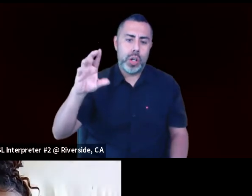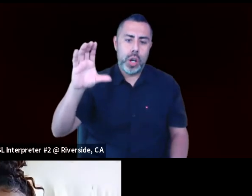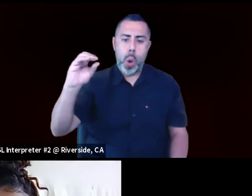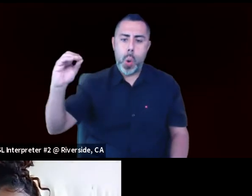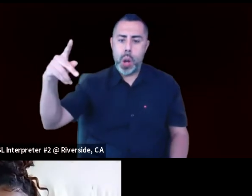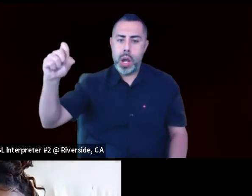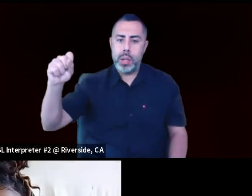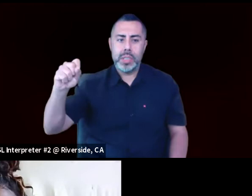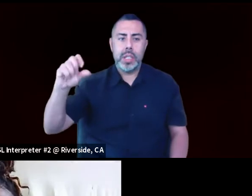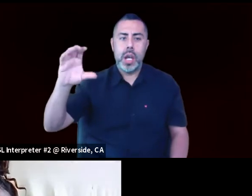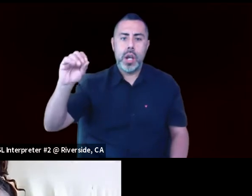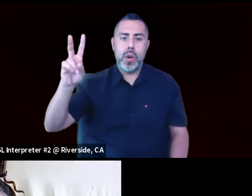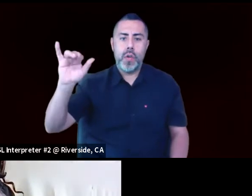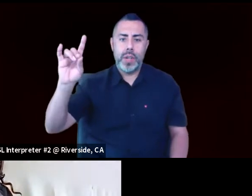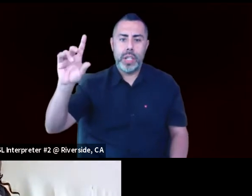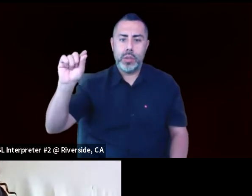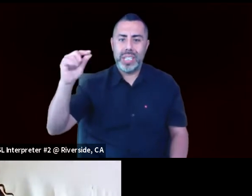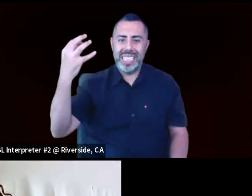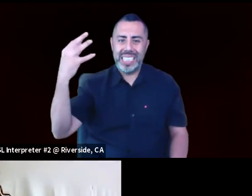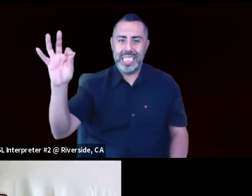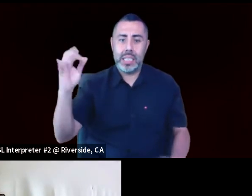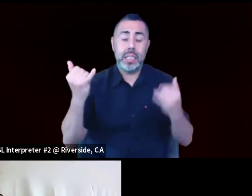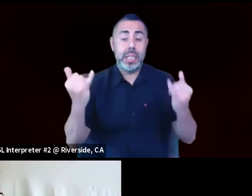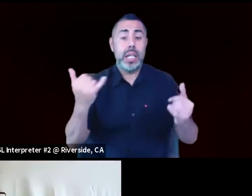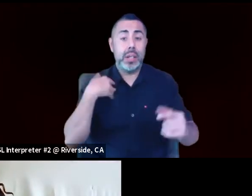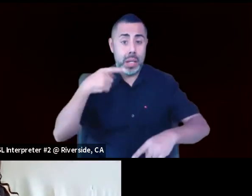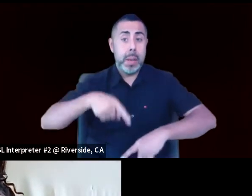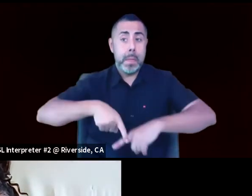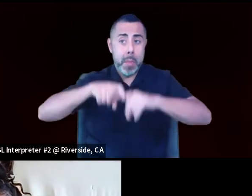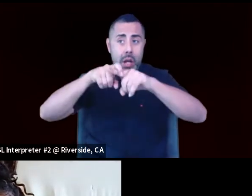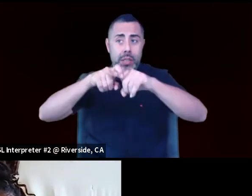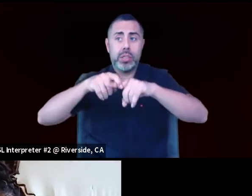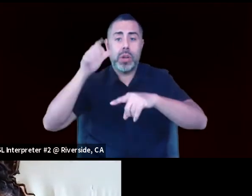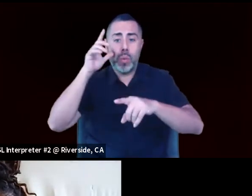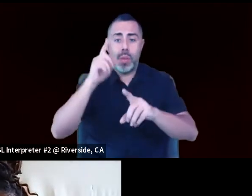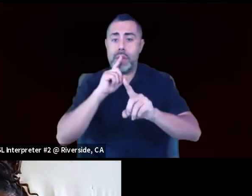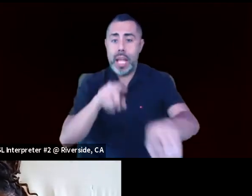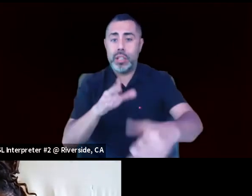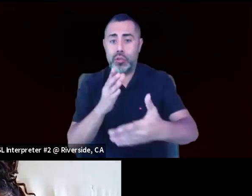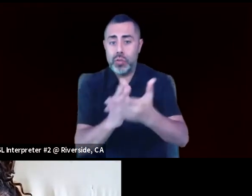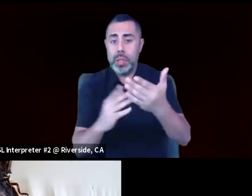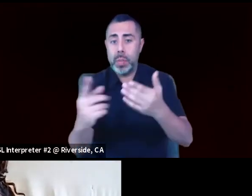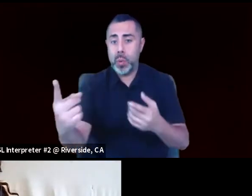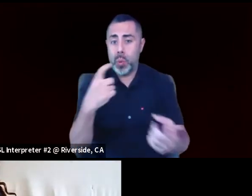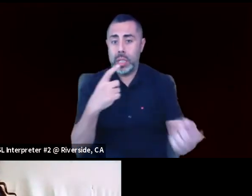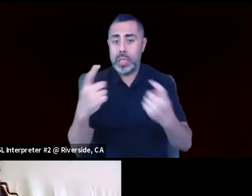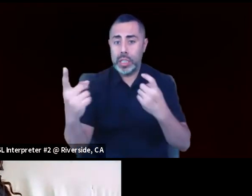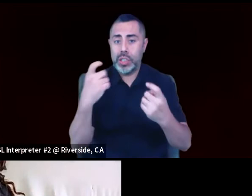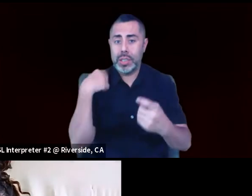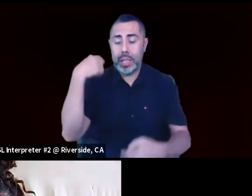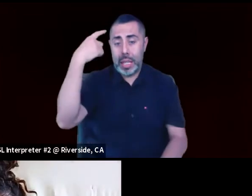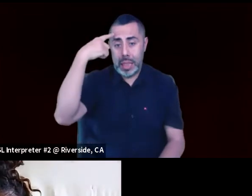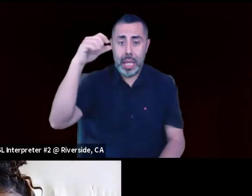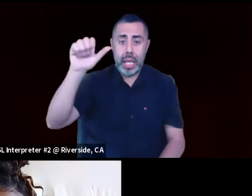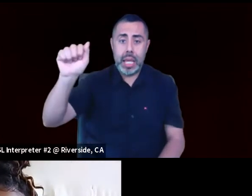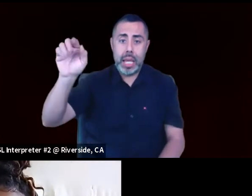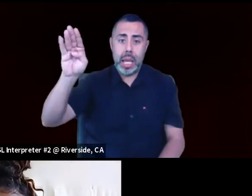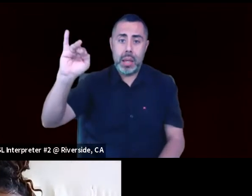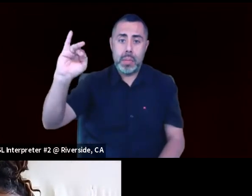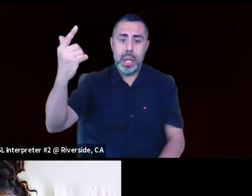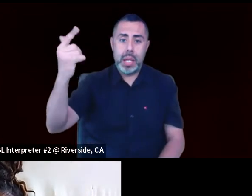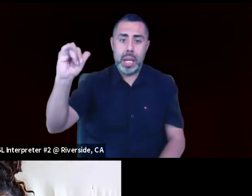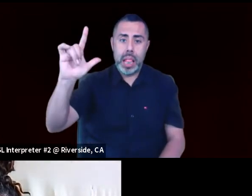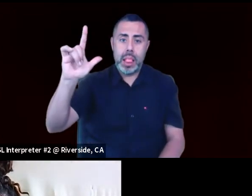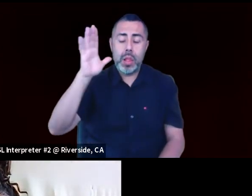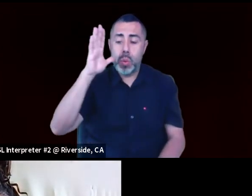So I want to pause here and take a couple of questions. I think Abigail is going to